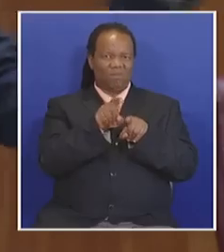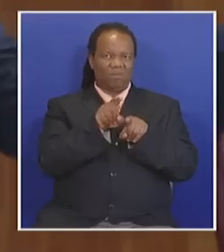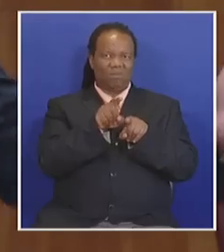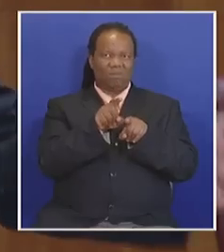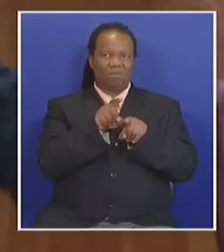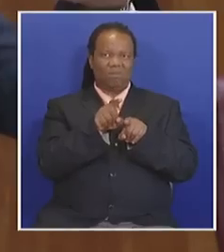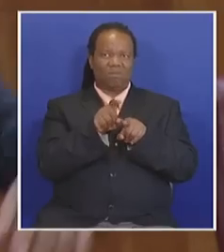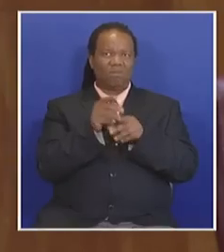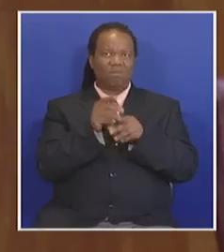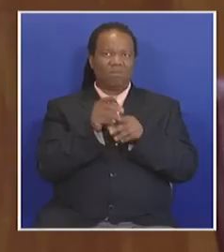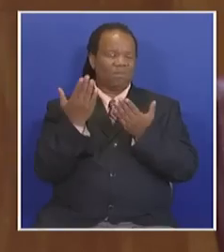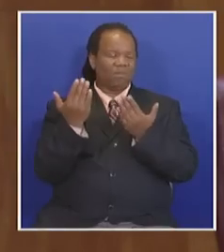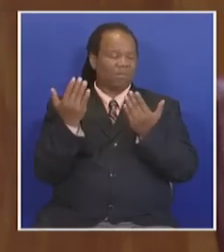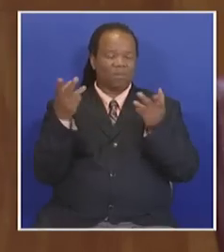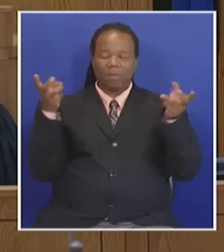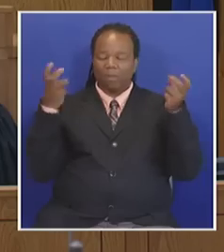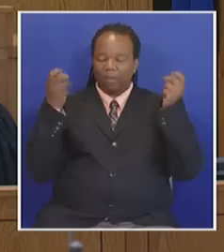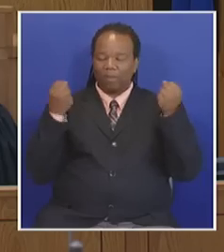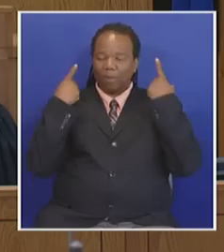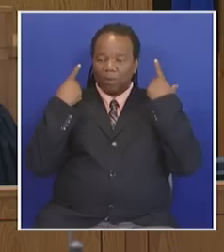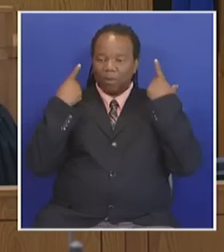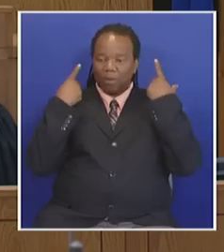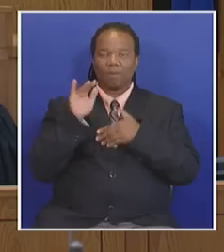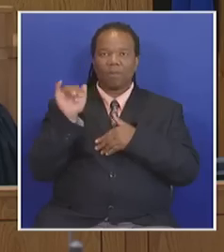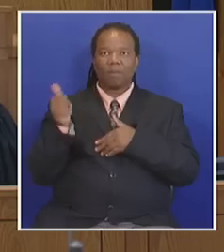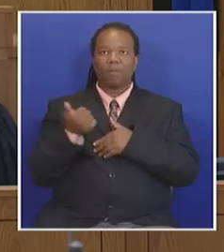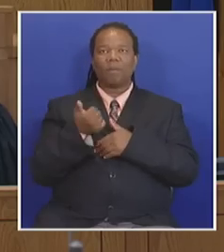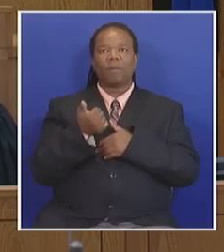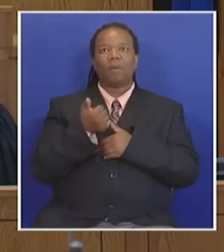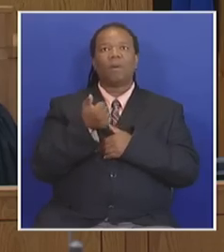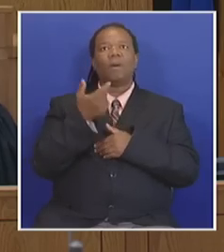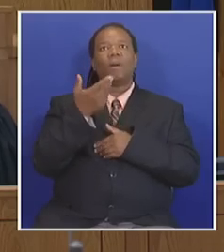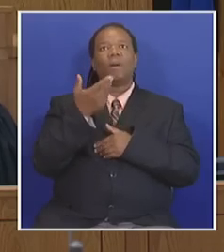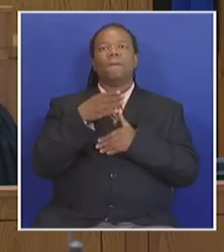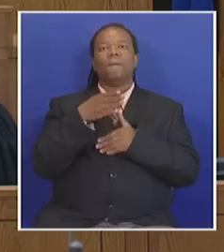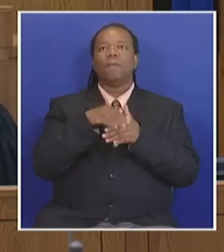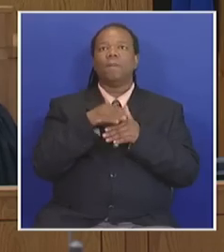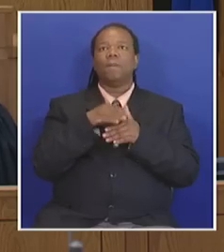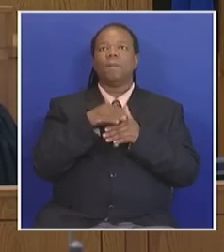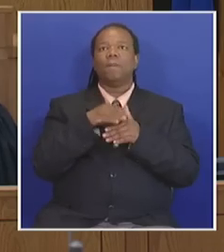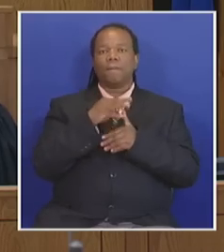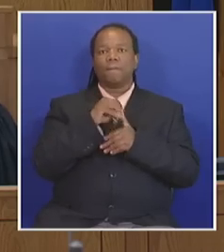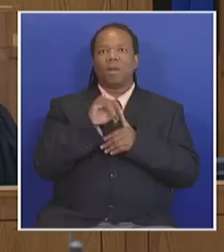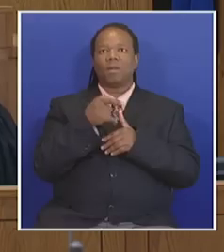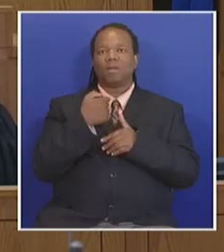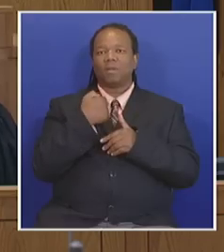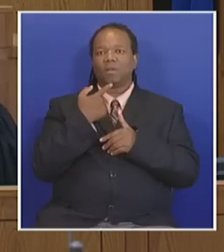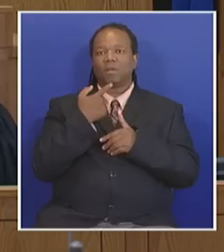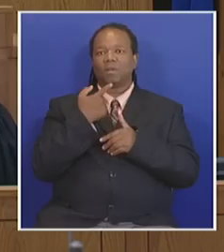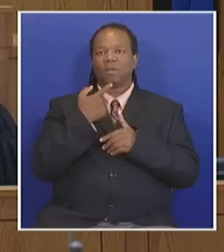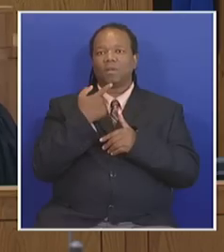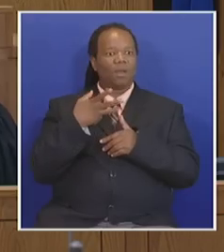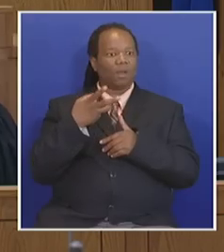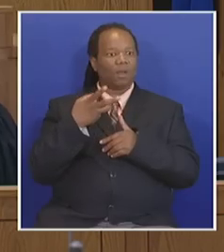even worthwhile. Thank you very much. Honorable Manopole, I have in the past said all political parties have the right